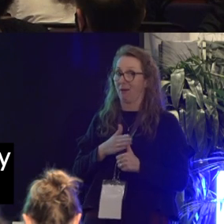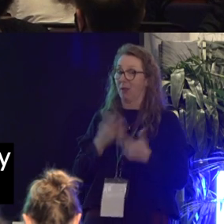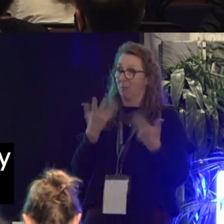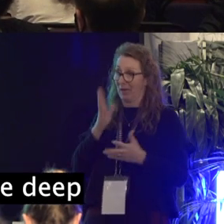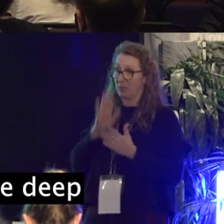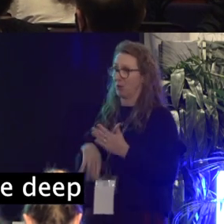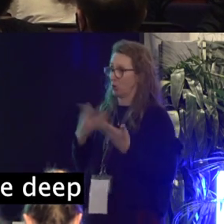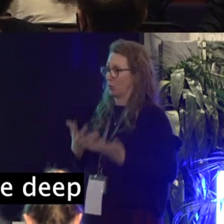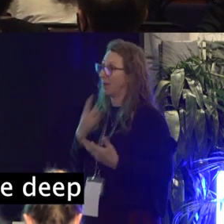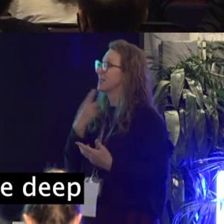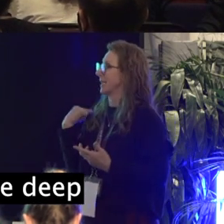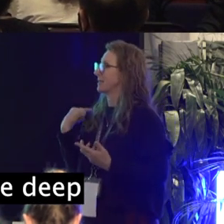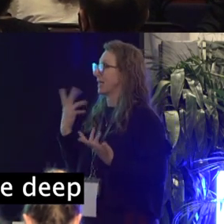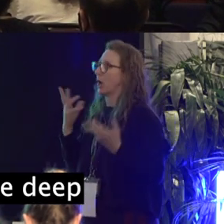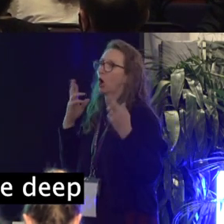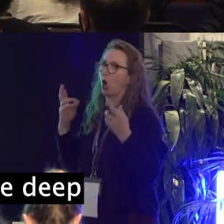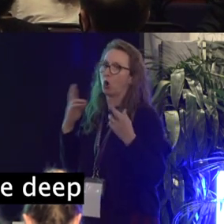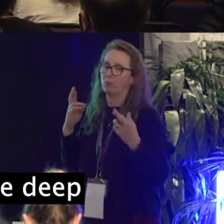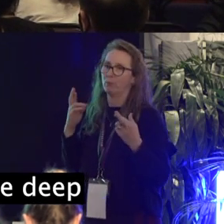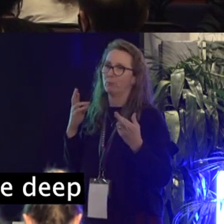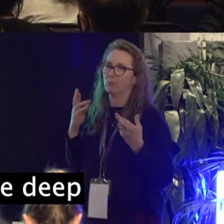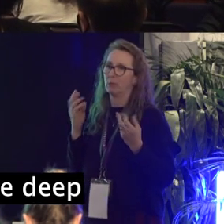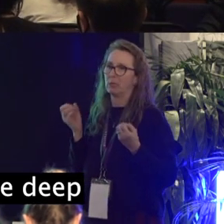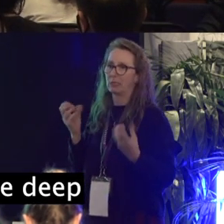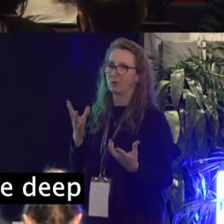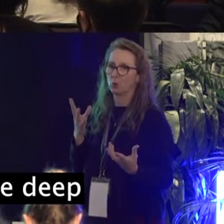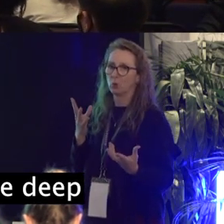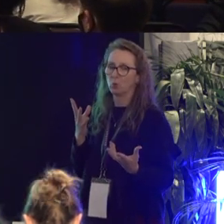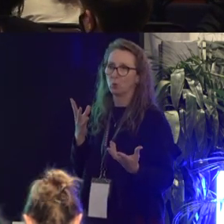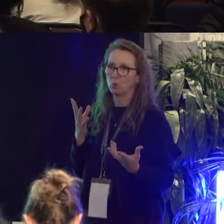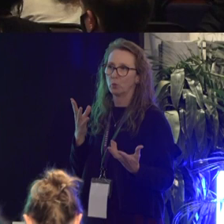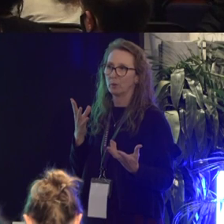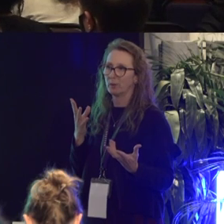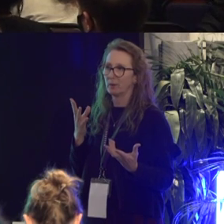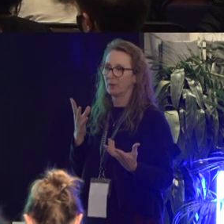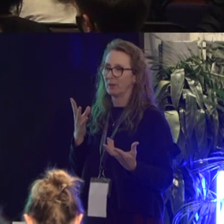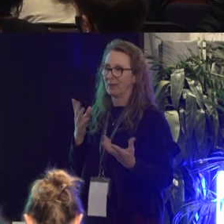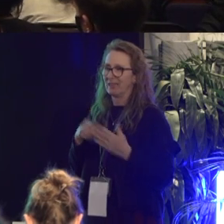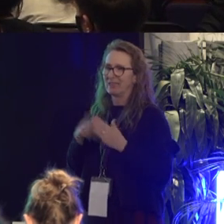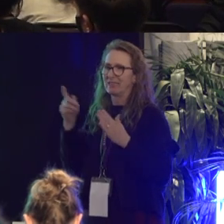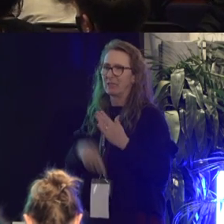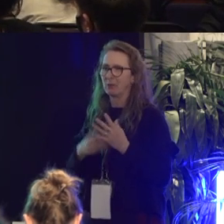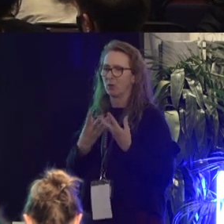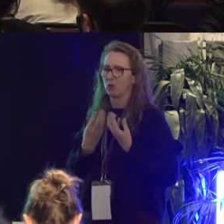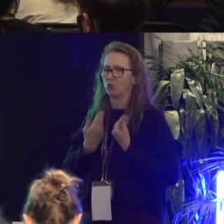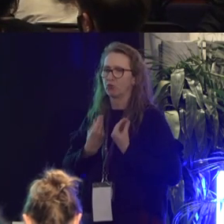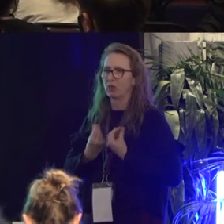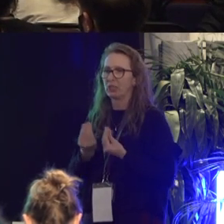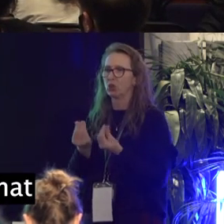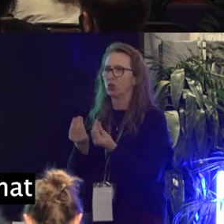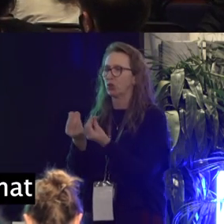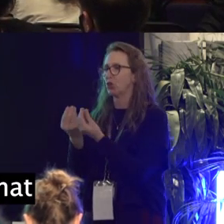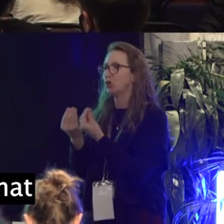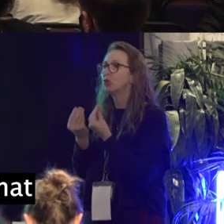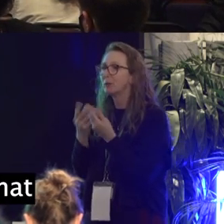and yesterday, I hope, gives you a sense of what the deep and rich mix of